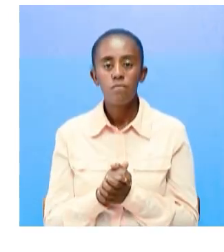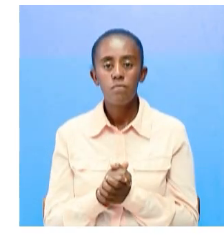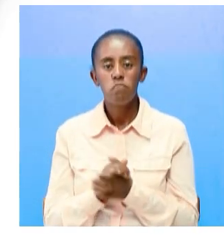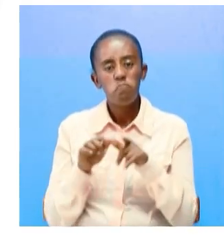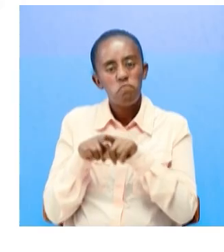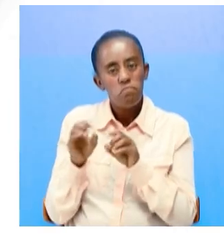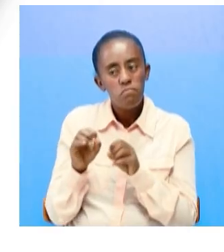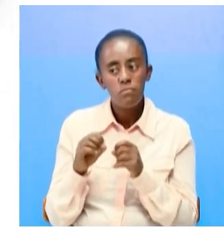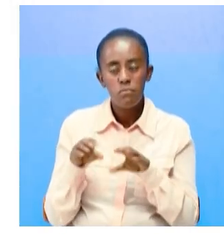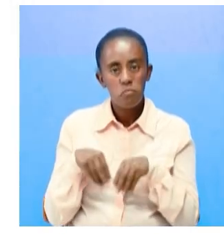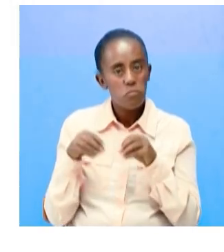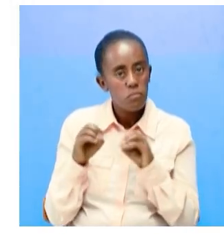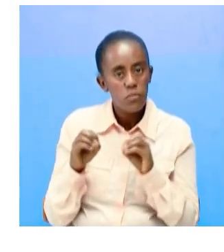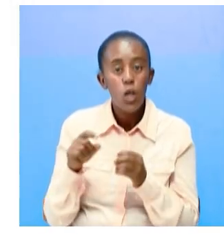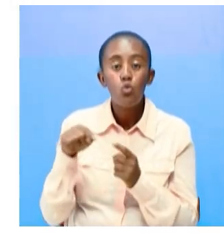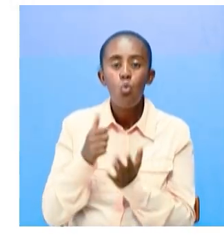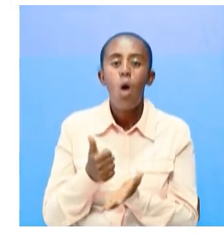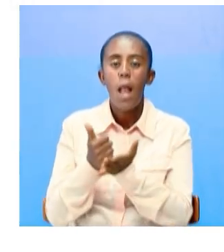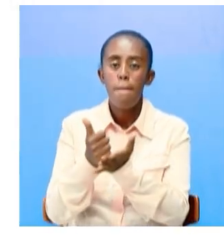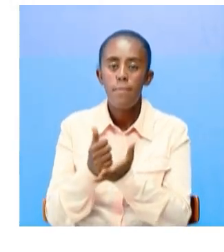to help